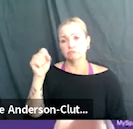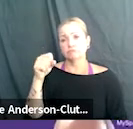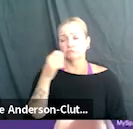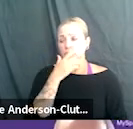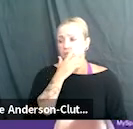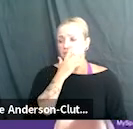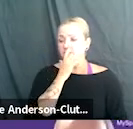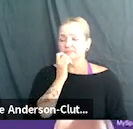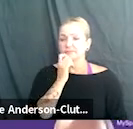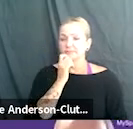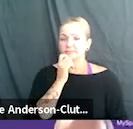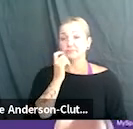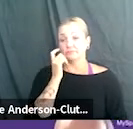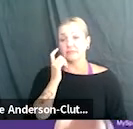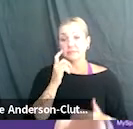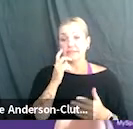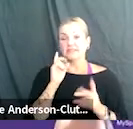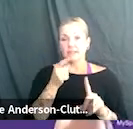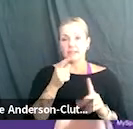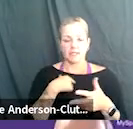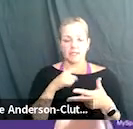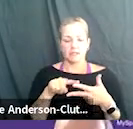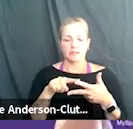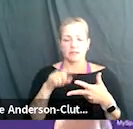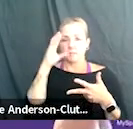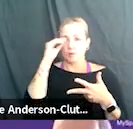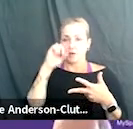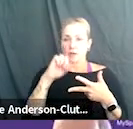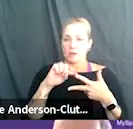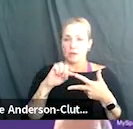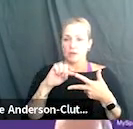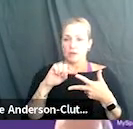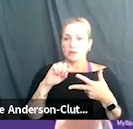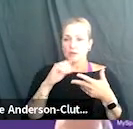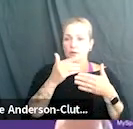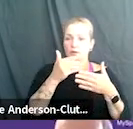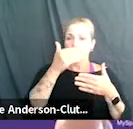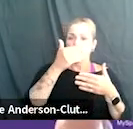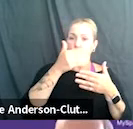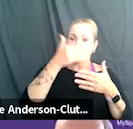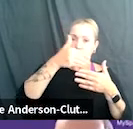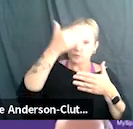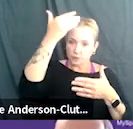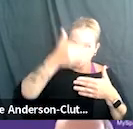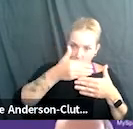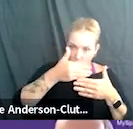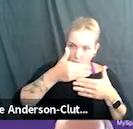the windows and the doors to be closed and everything at school had to be in a very specific place, could be. But